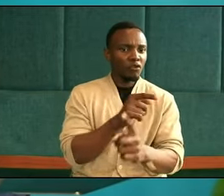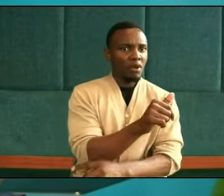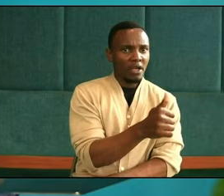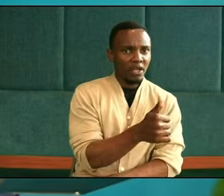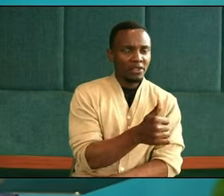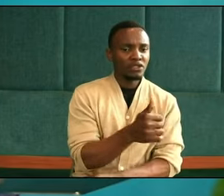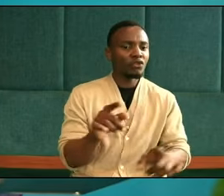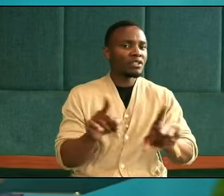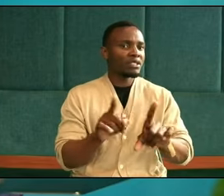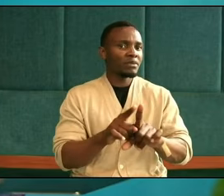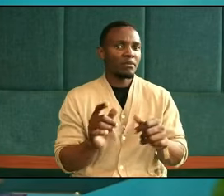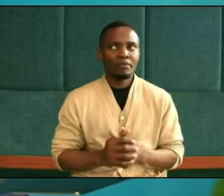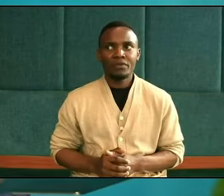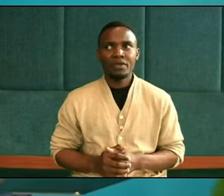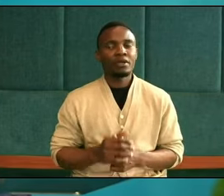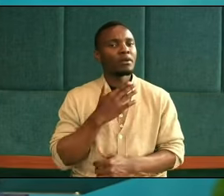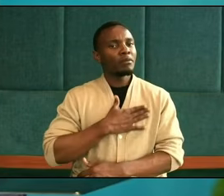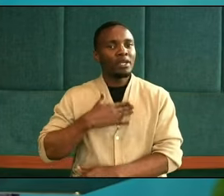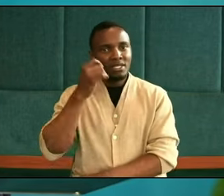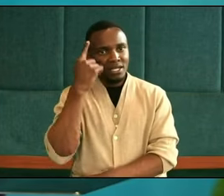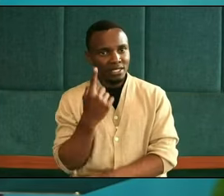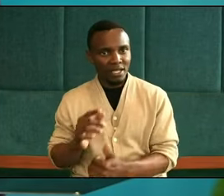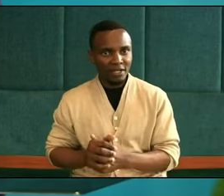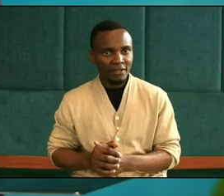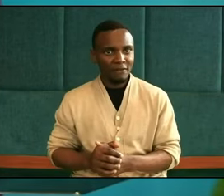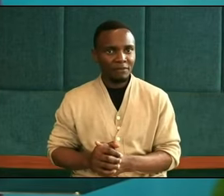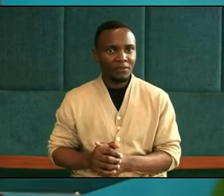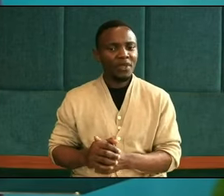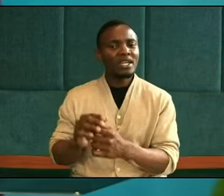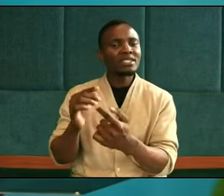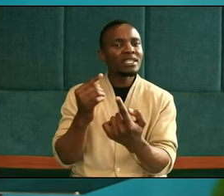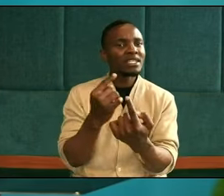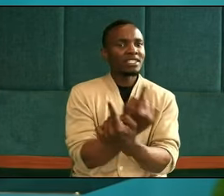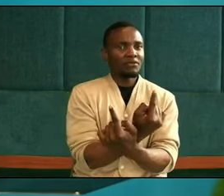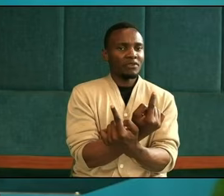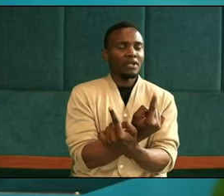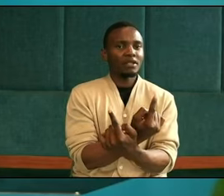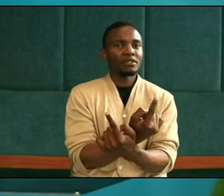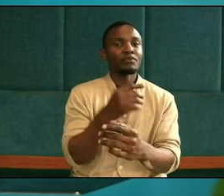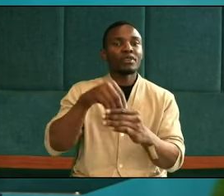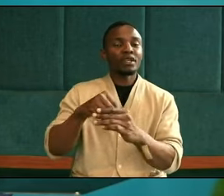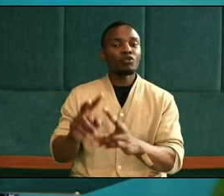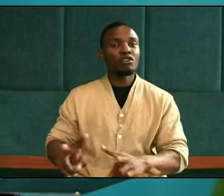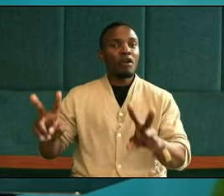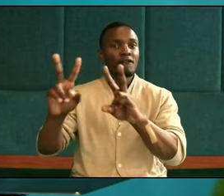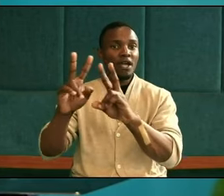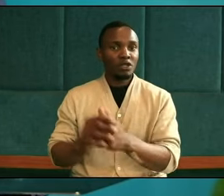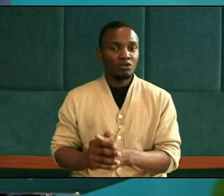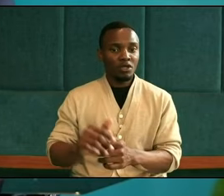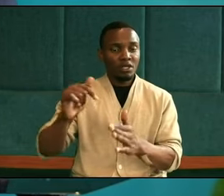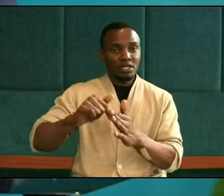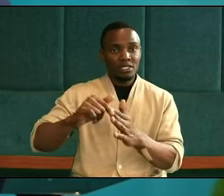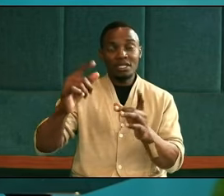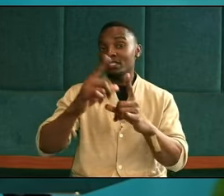same sample. Please underscore the word markedly different in value. And this is the word